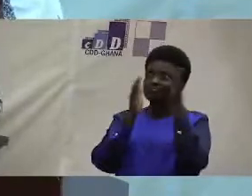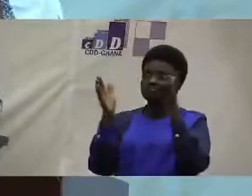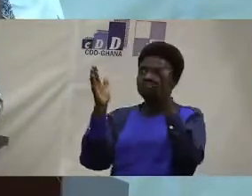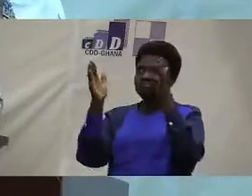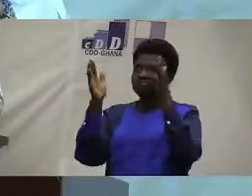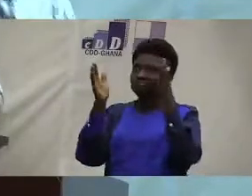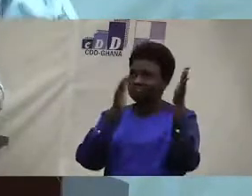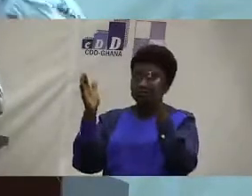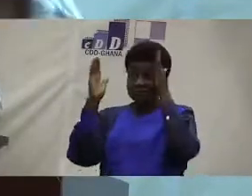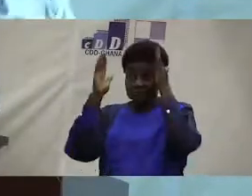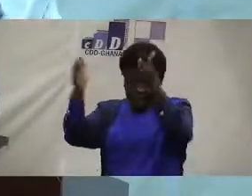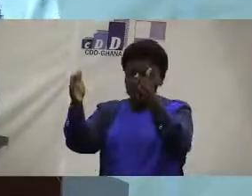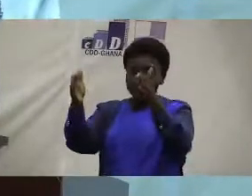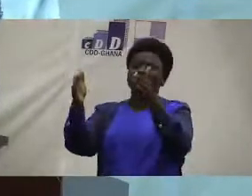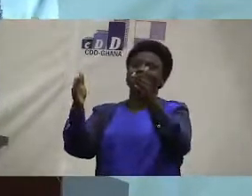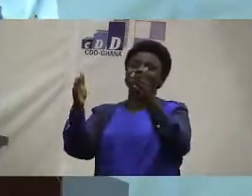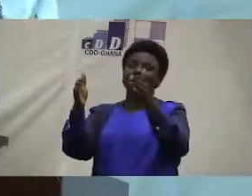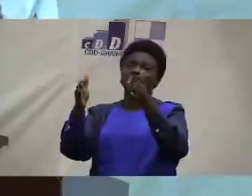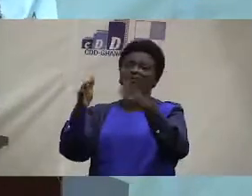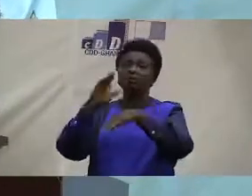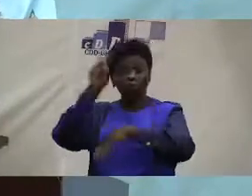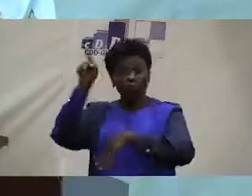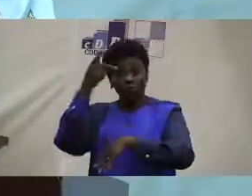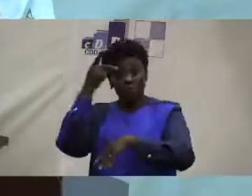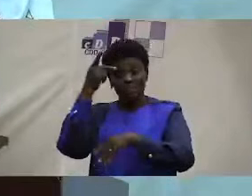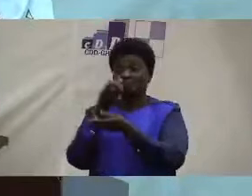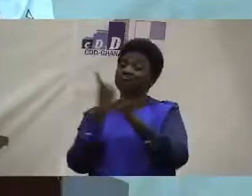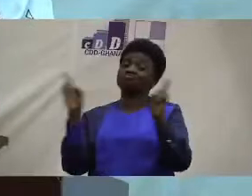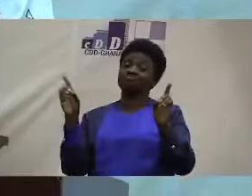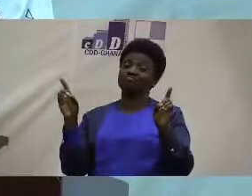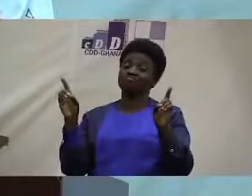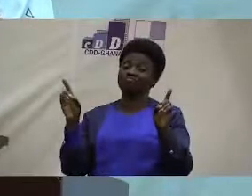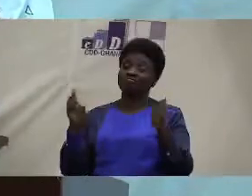necessarily on the politics of democratization.